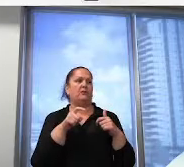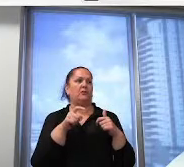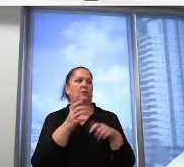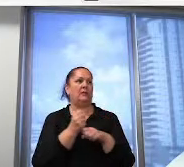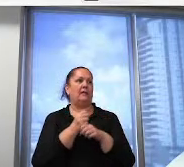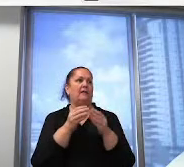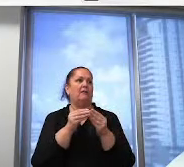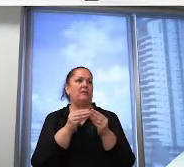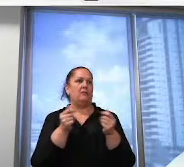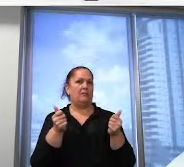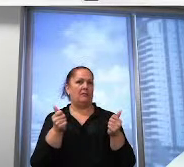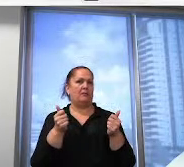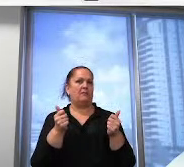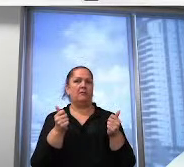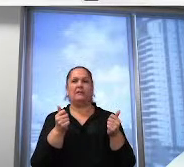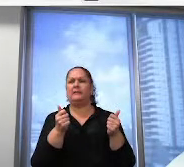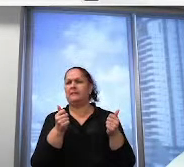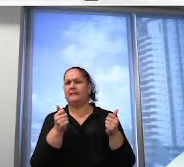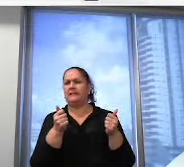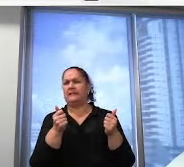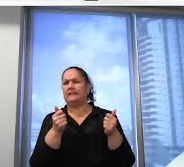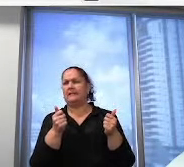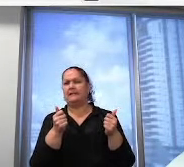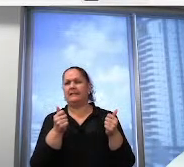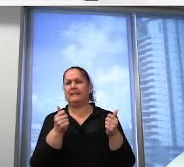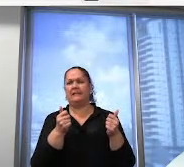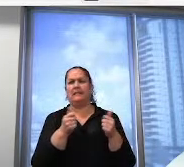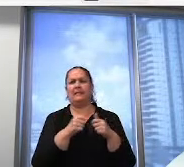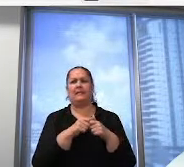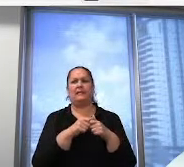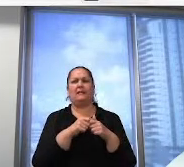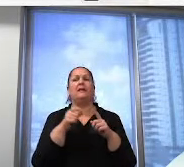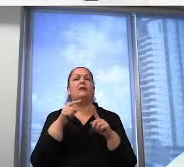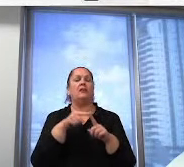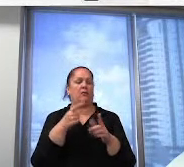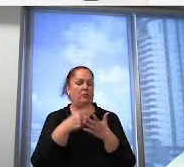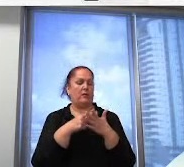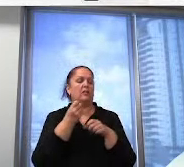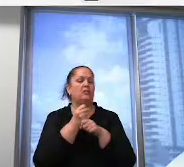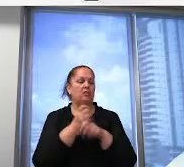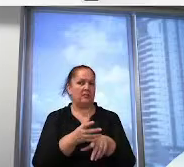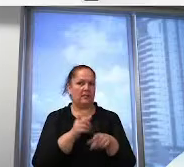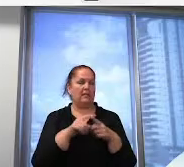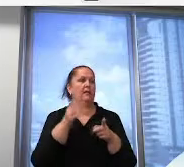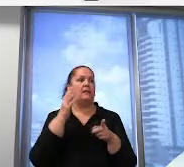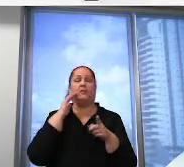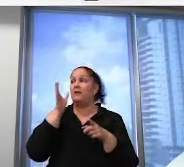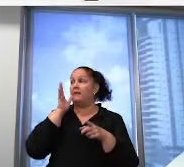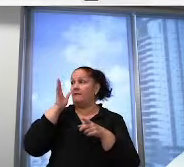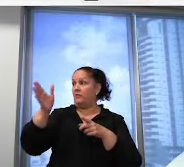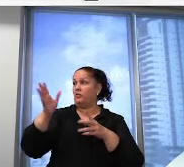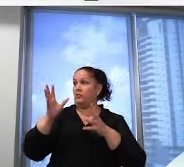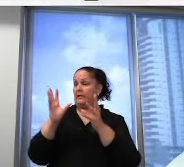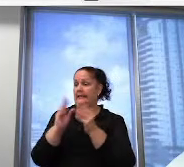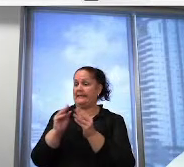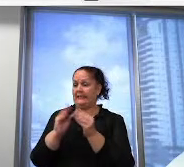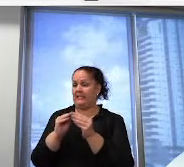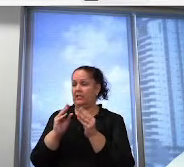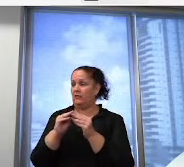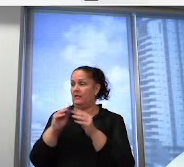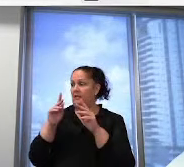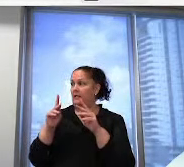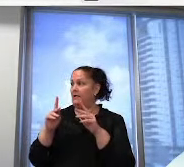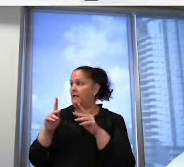resolution of the root cause of the problems of the cash flow. Okay, I just want to, in the future of these hearings,